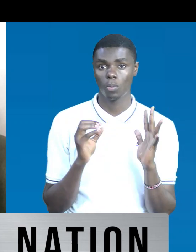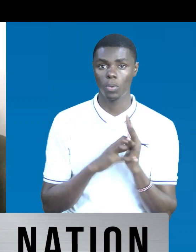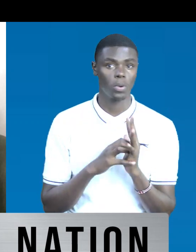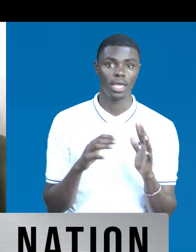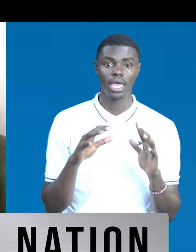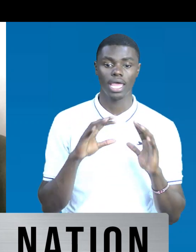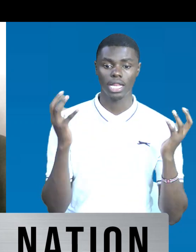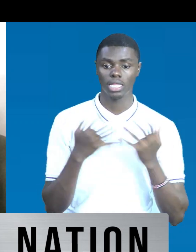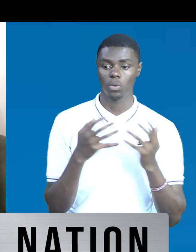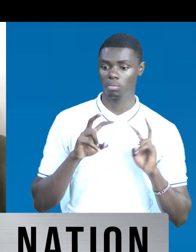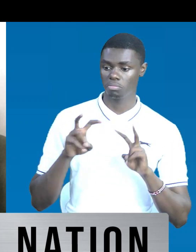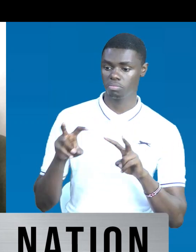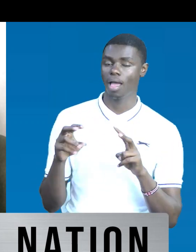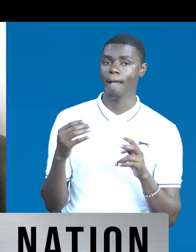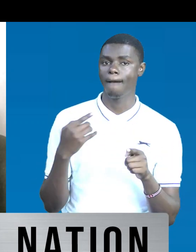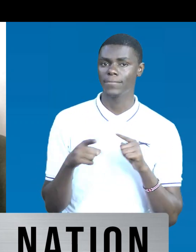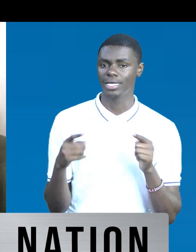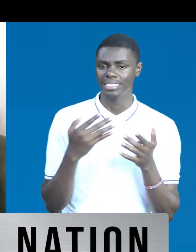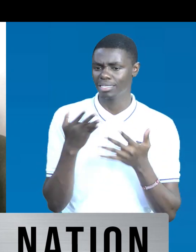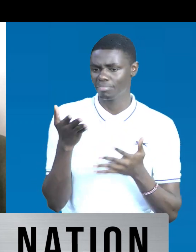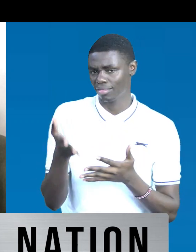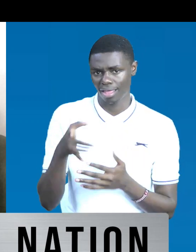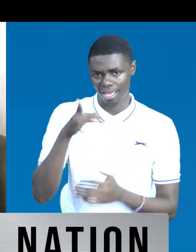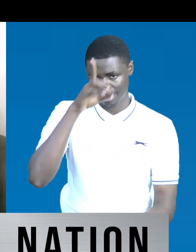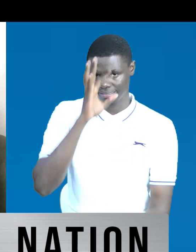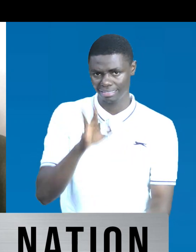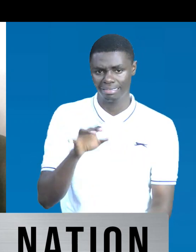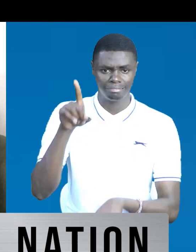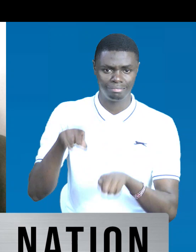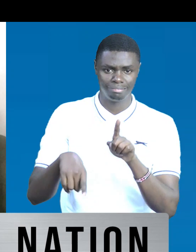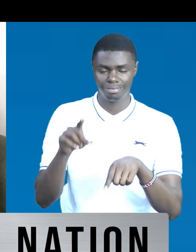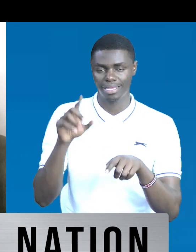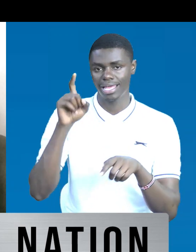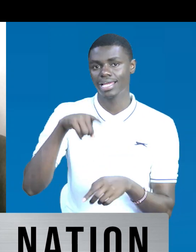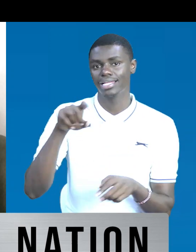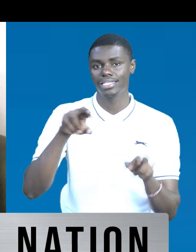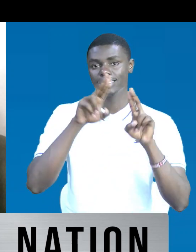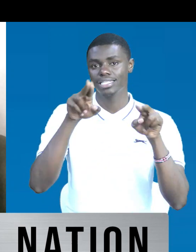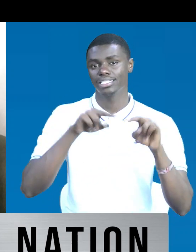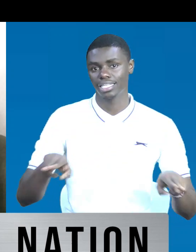globe. Yes, but it's something that is there. But very serious dynamics that needs international